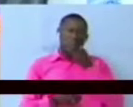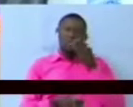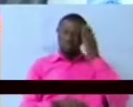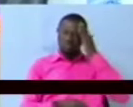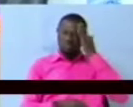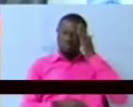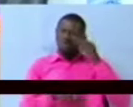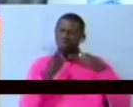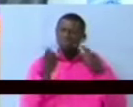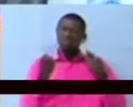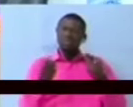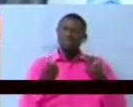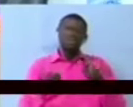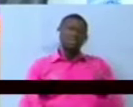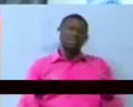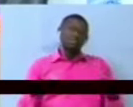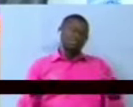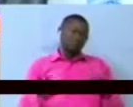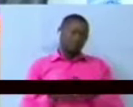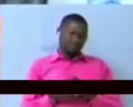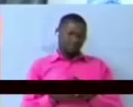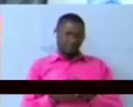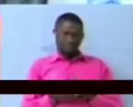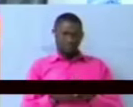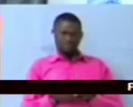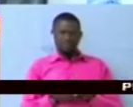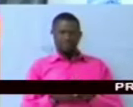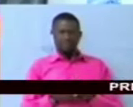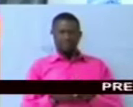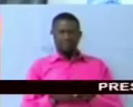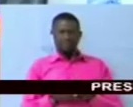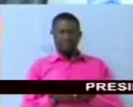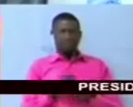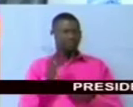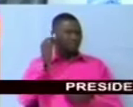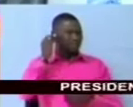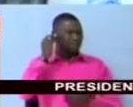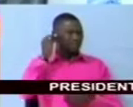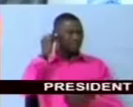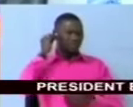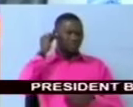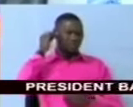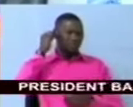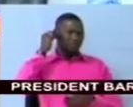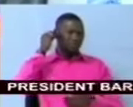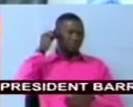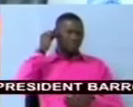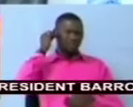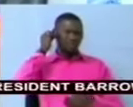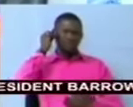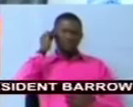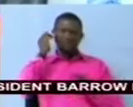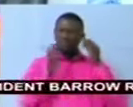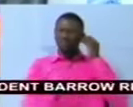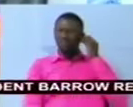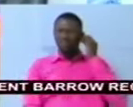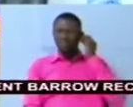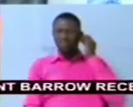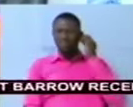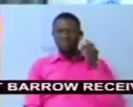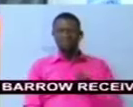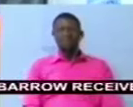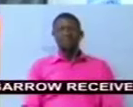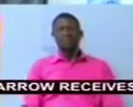té bokkon nga ci xam xam bi nga xamné mo doon dox ci mbiri drogue yoy non. Lan nga def bañ ba tax ñu tuumal la né da nga